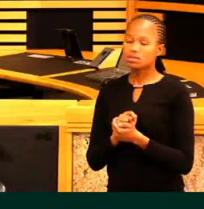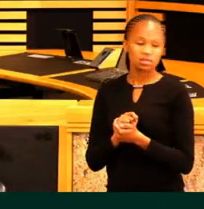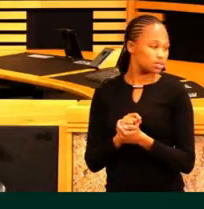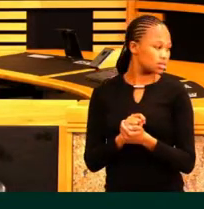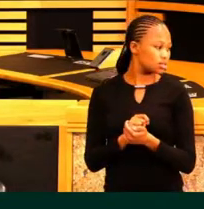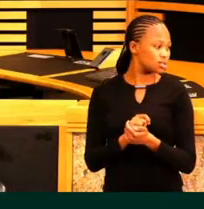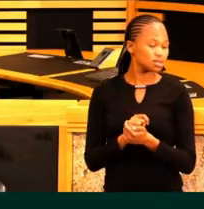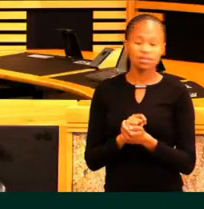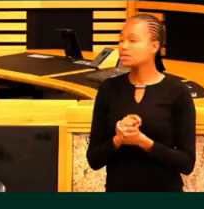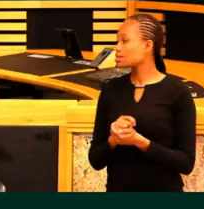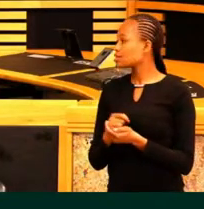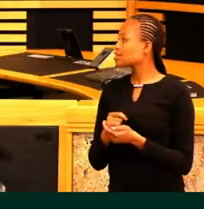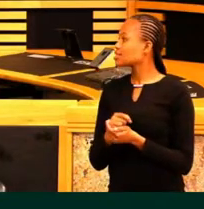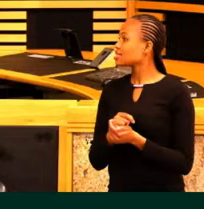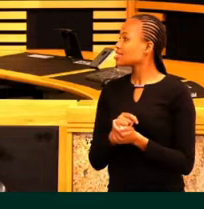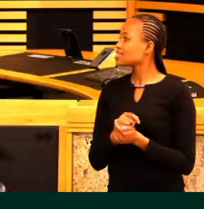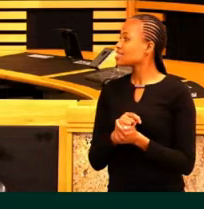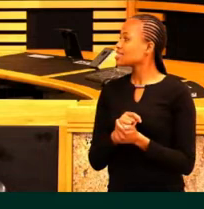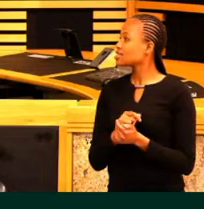foreign